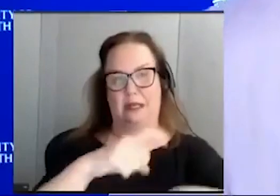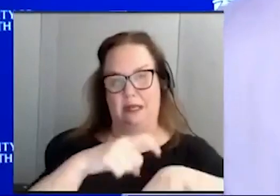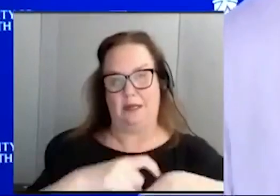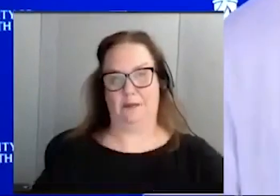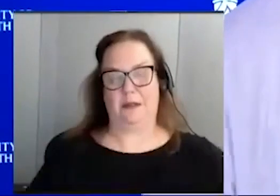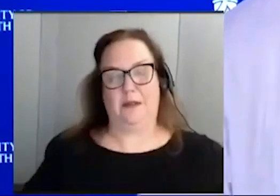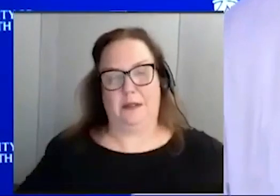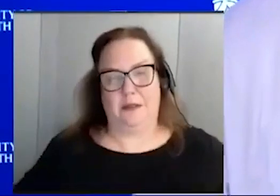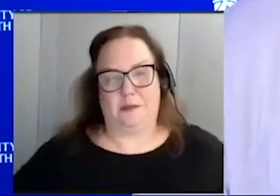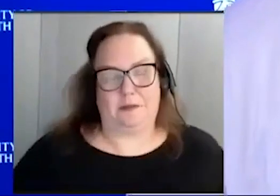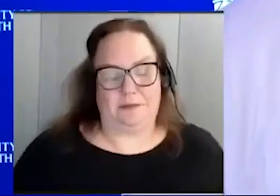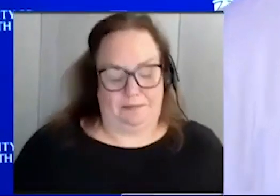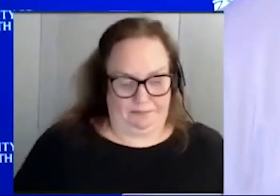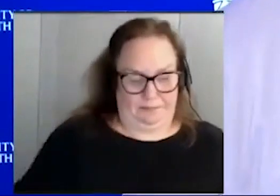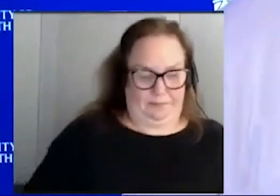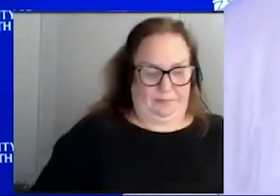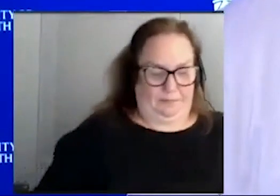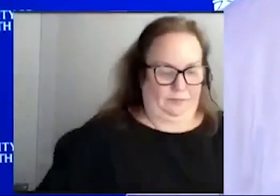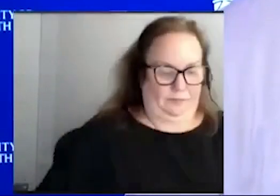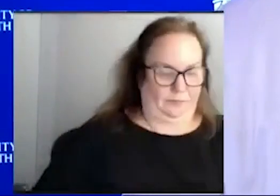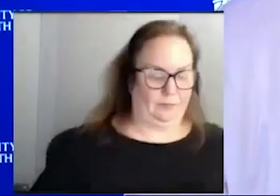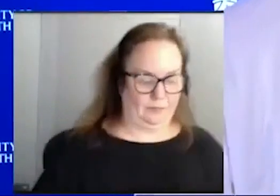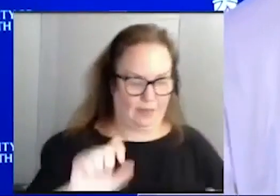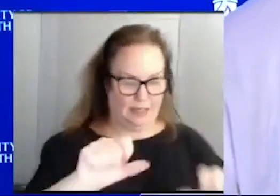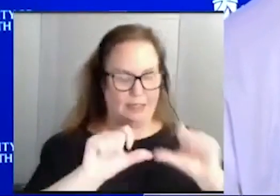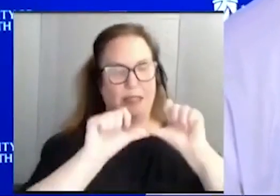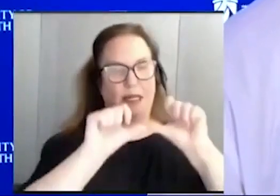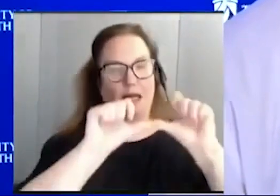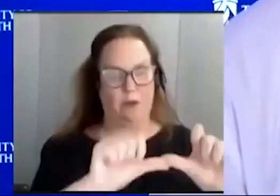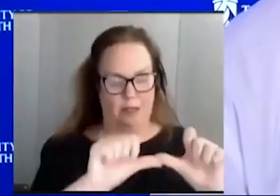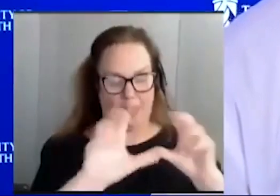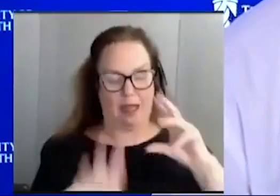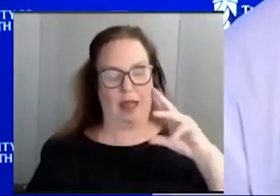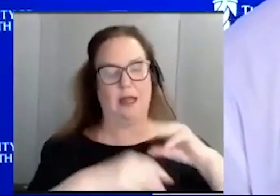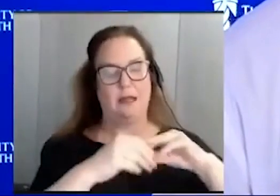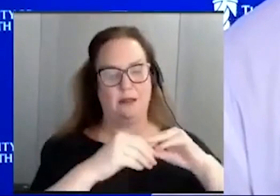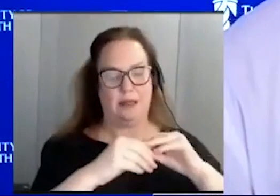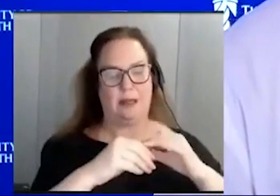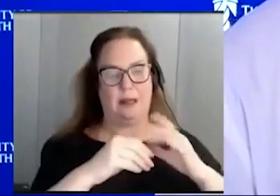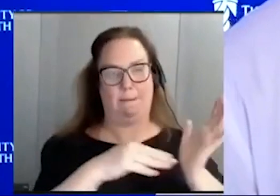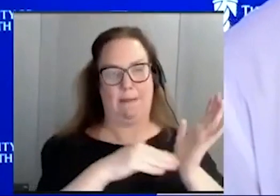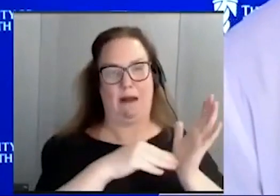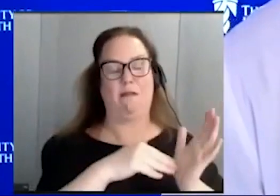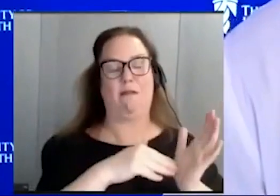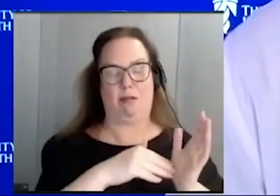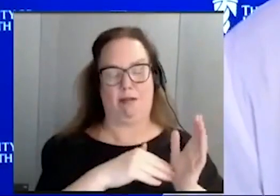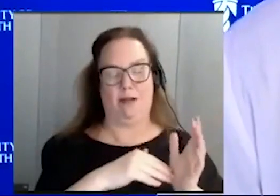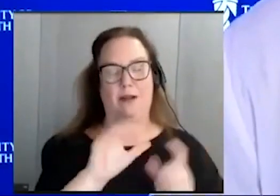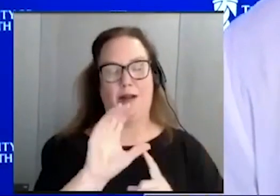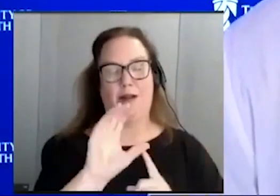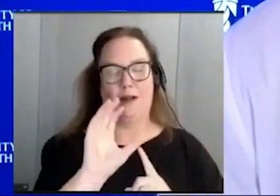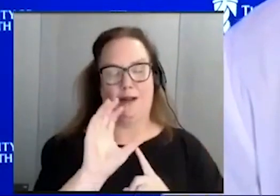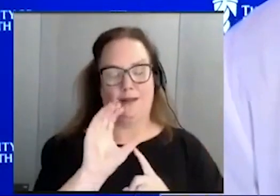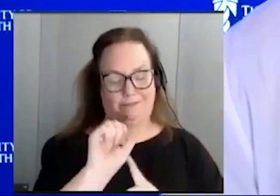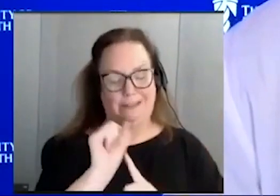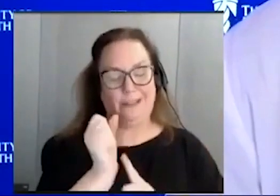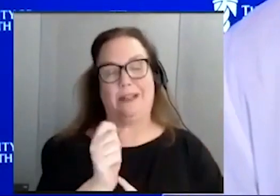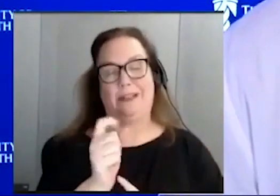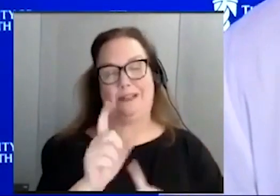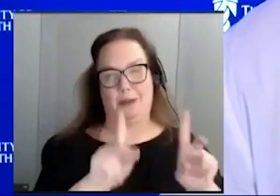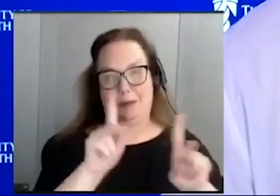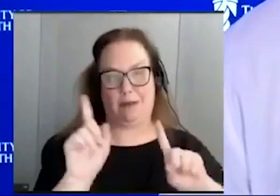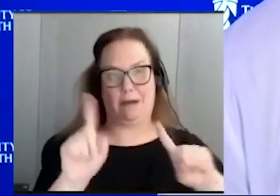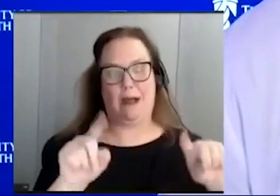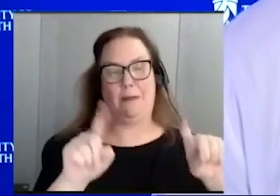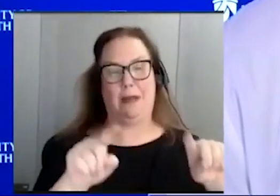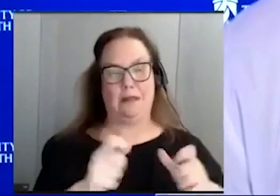going to add to that morbidity or those medical conditions that people are already being seen for. And again, as we get a larger